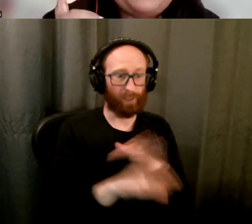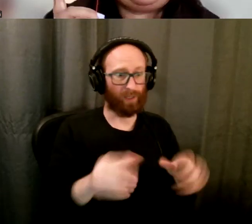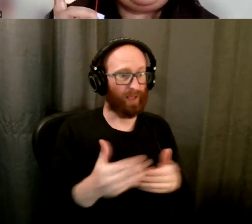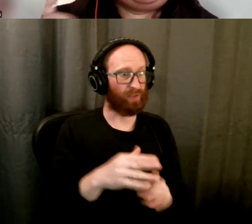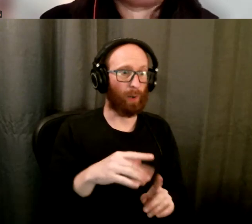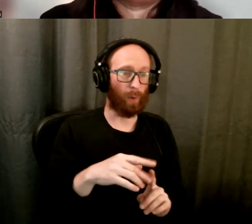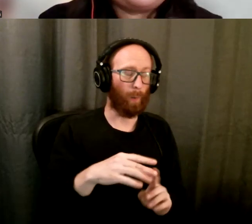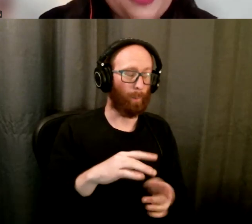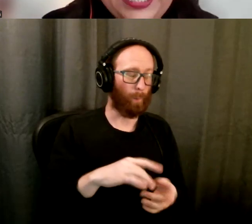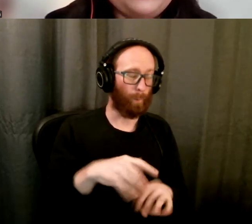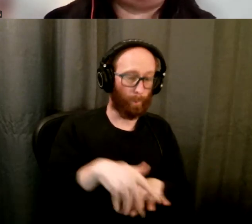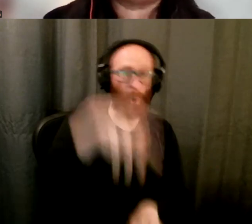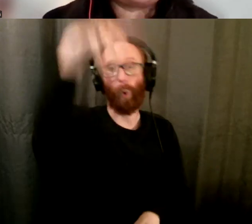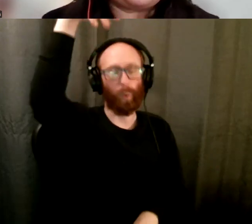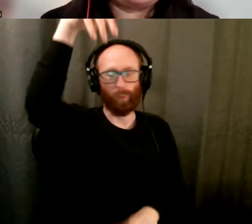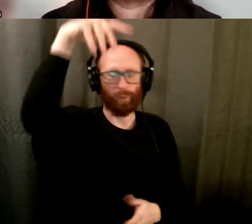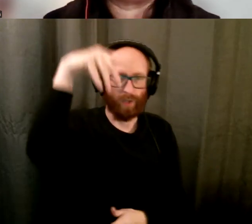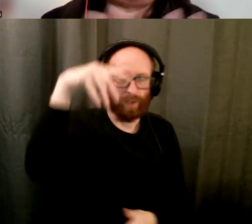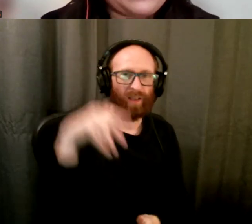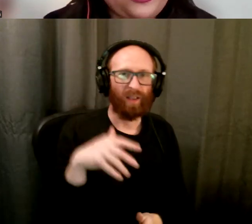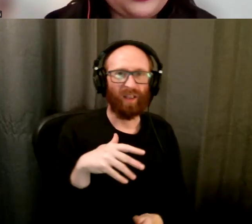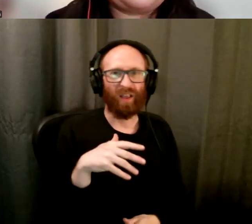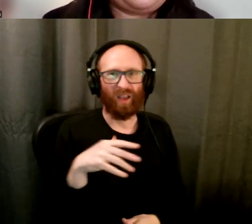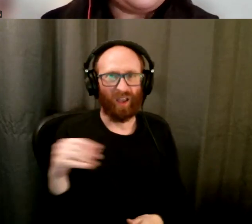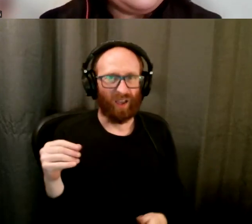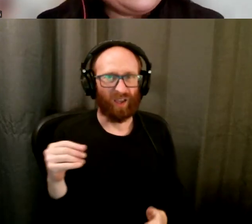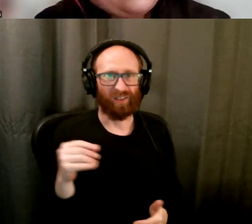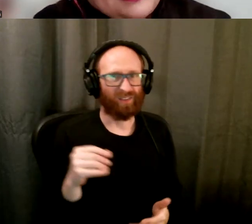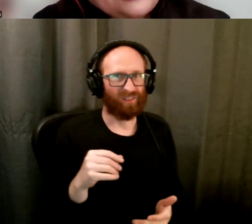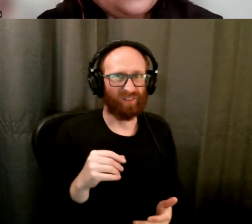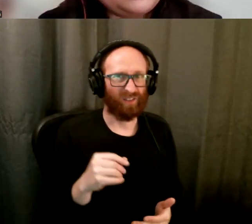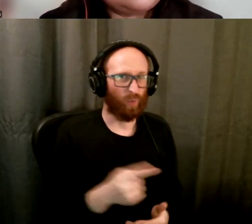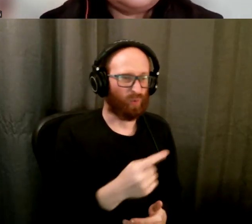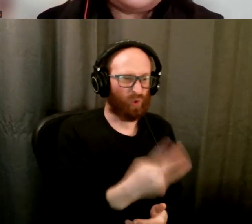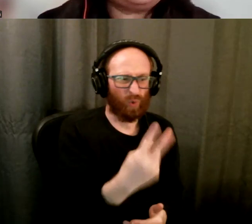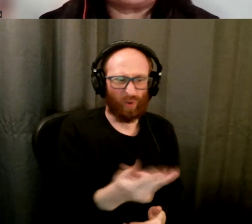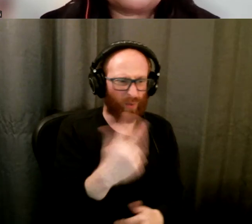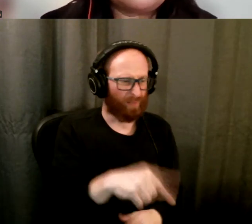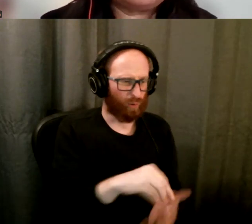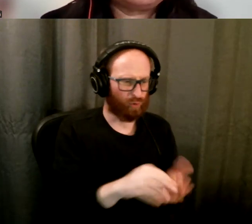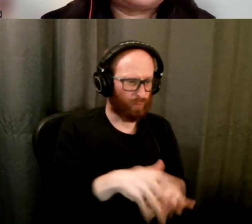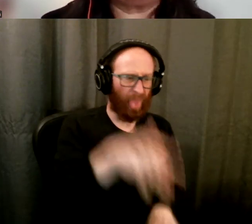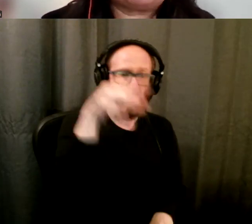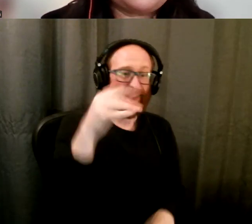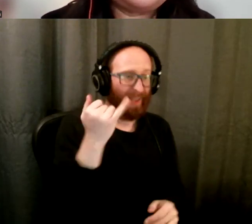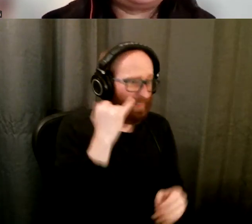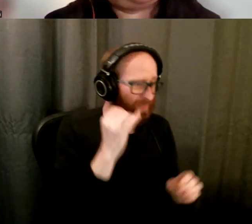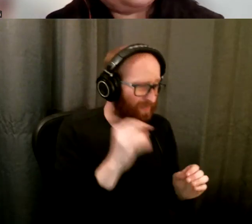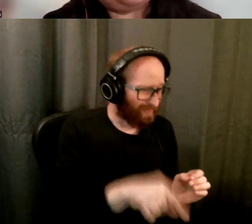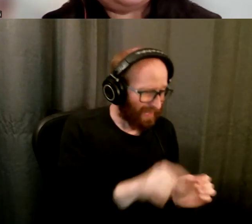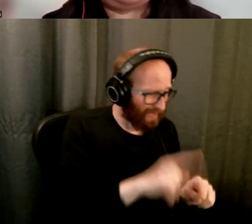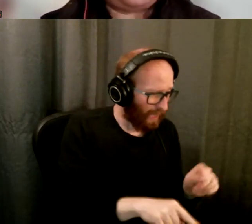is one of them to no one learns, no one teaches. And a lot of these children, they just run. They're